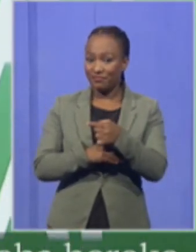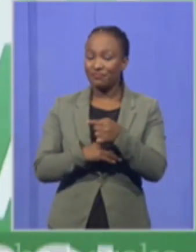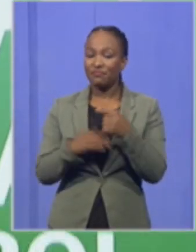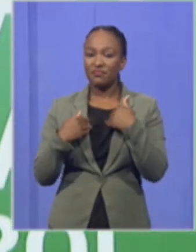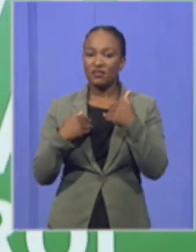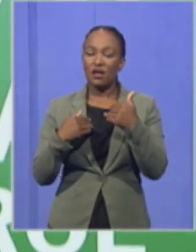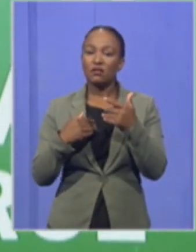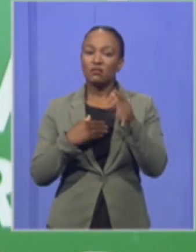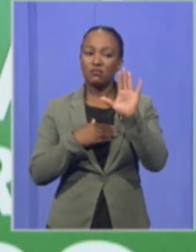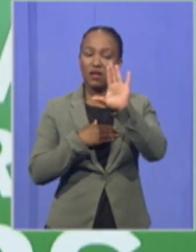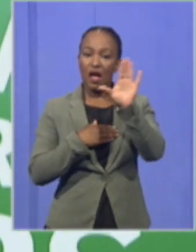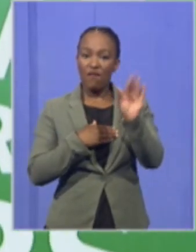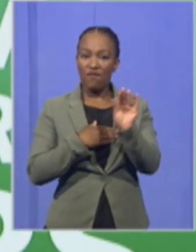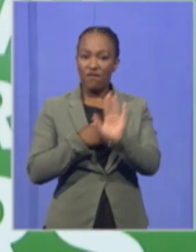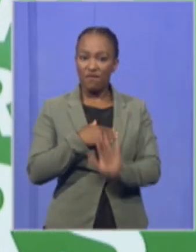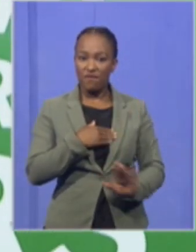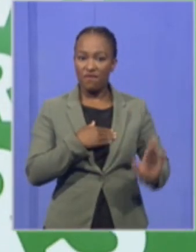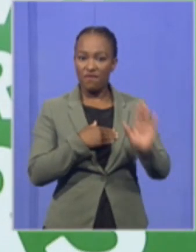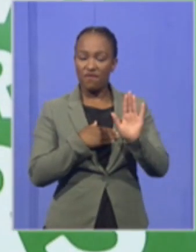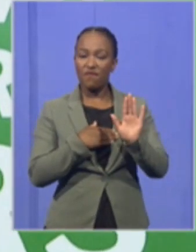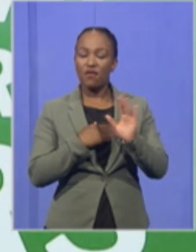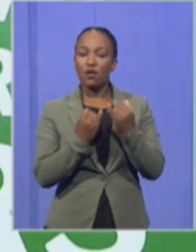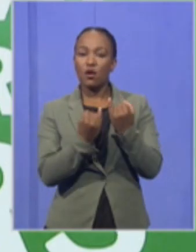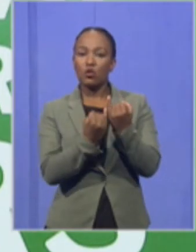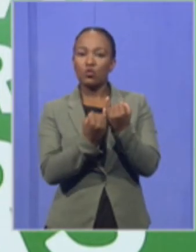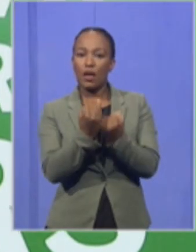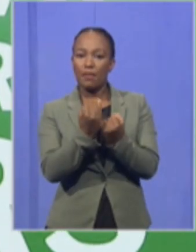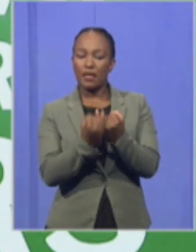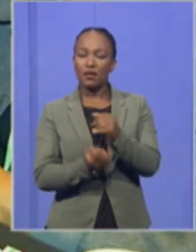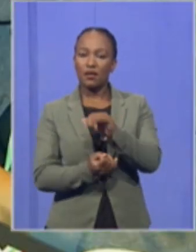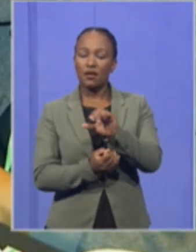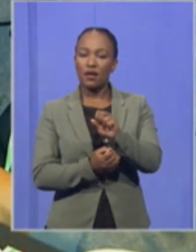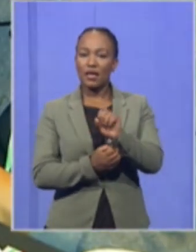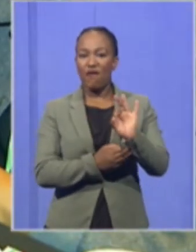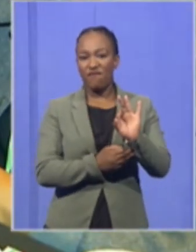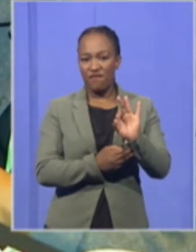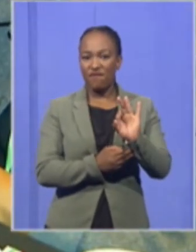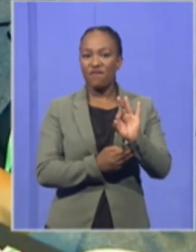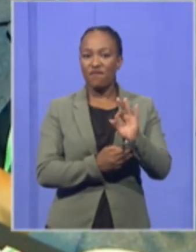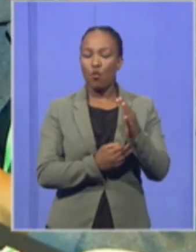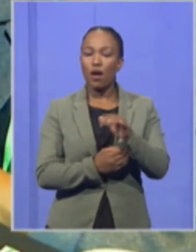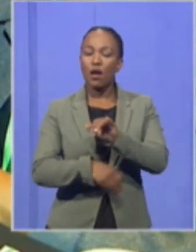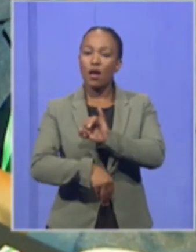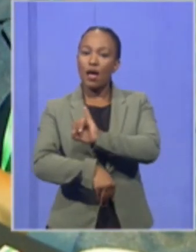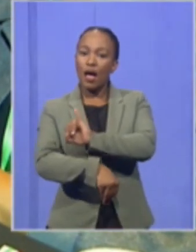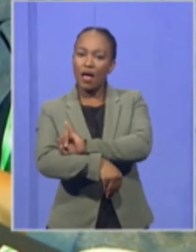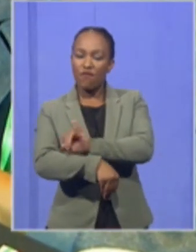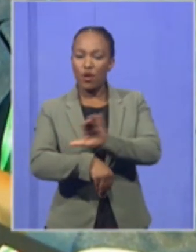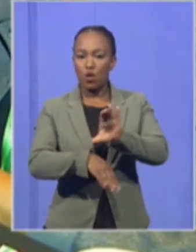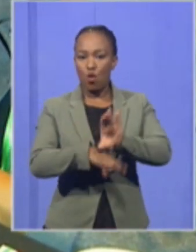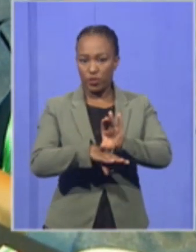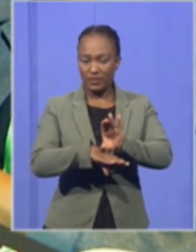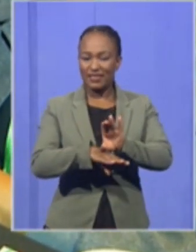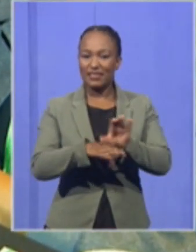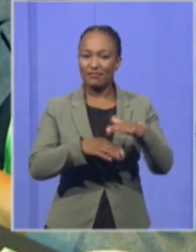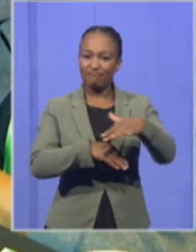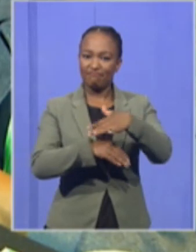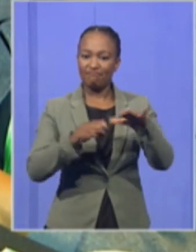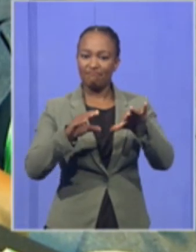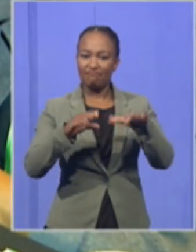fihlile kontinenteng ya Afrika nakong ya tournament ya Africa Cup of Nations ka Ivory Coast. Leloko la komiti